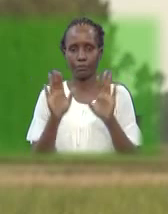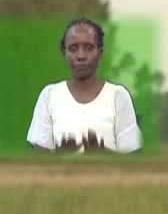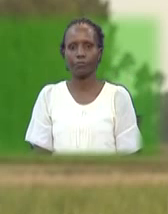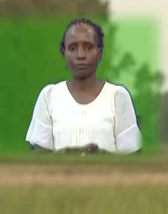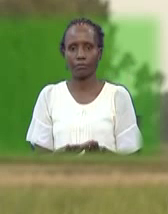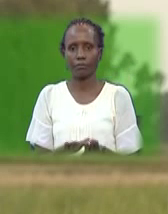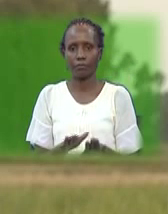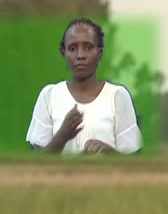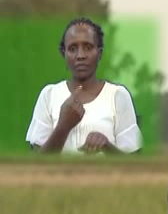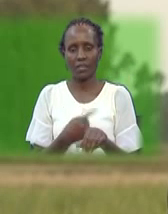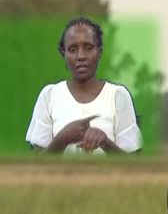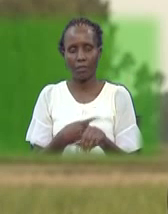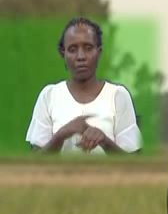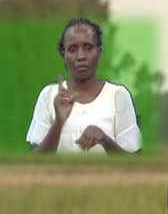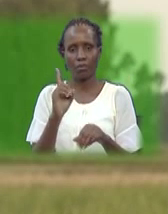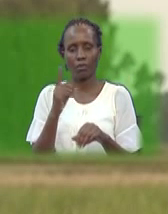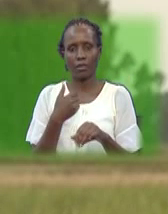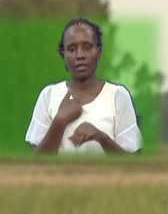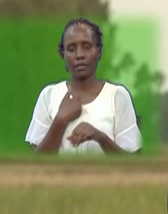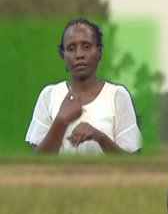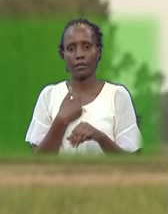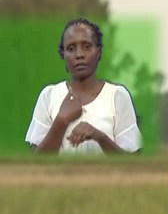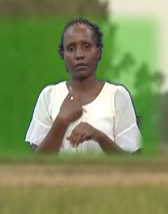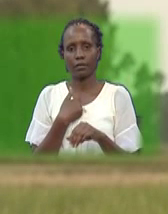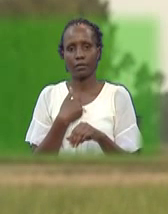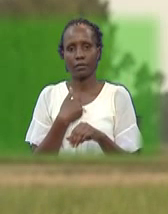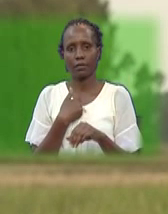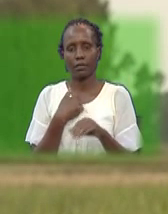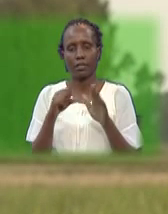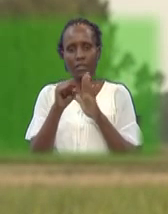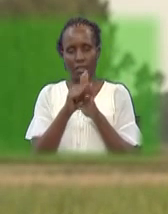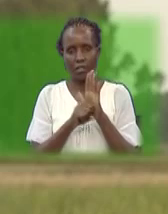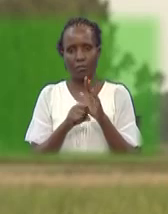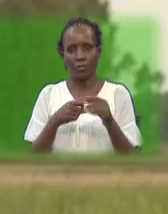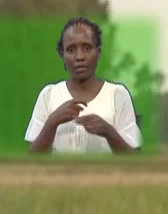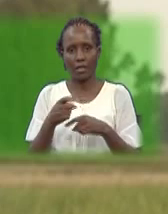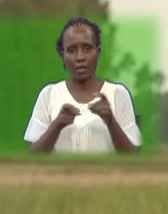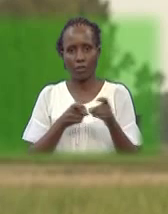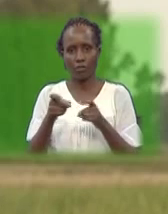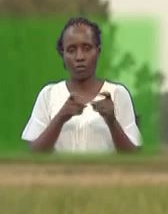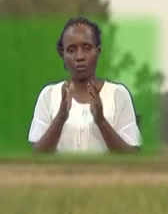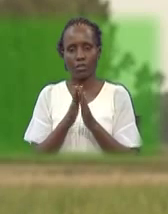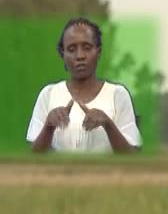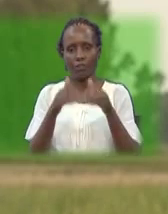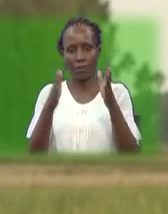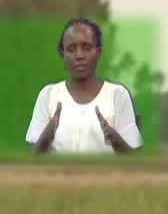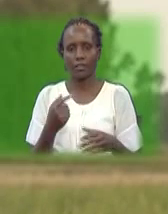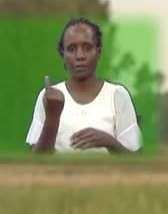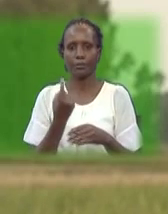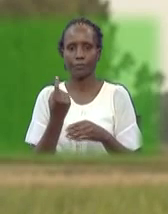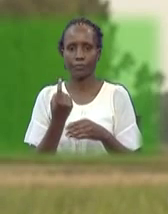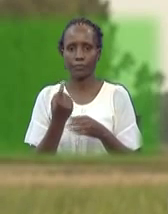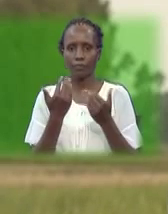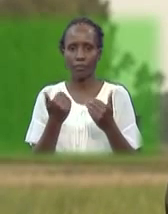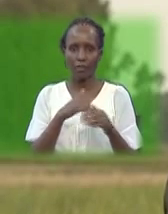during the time when we had the scheme being run by farmers on their own. So we have